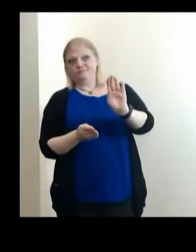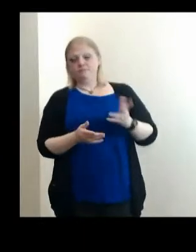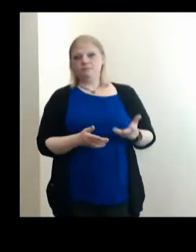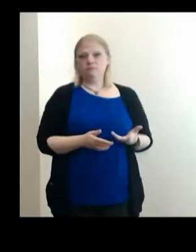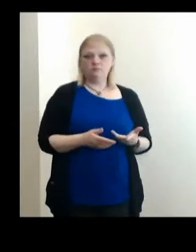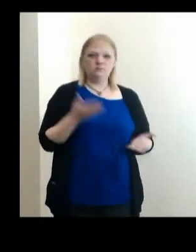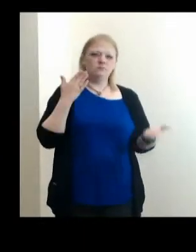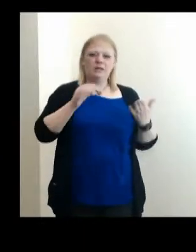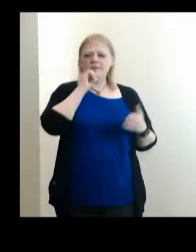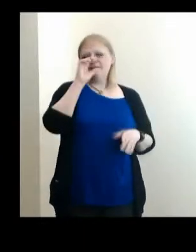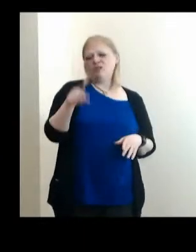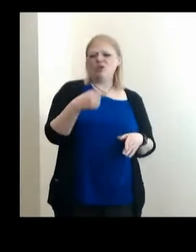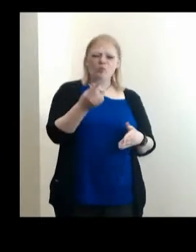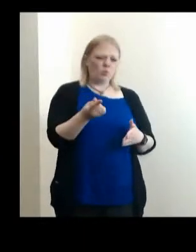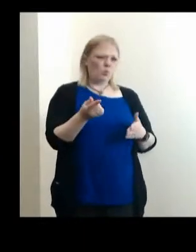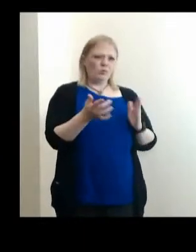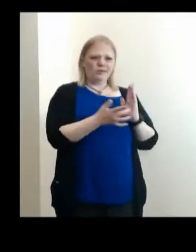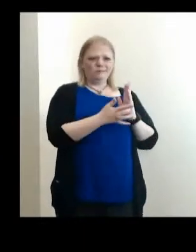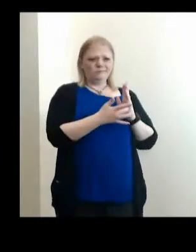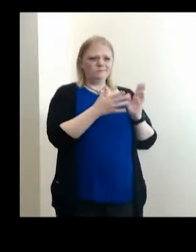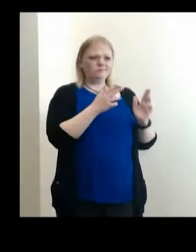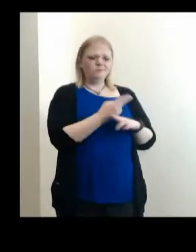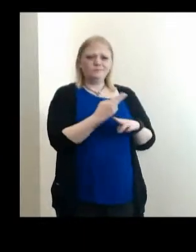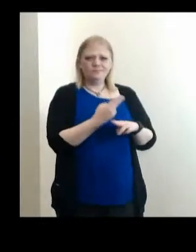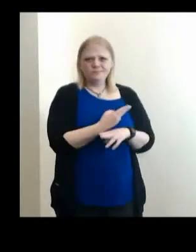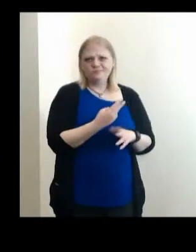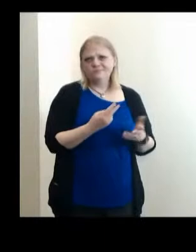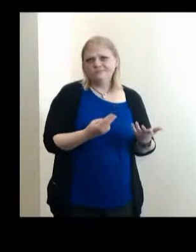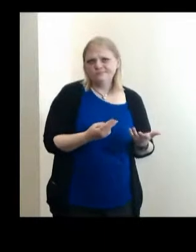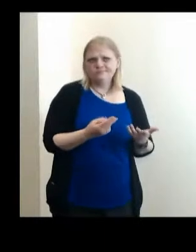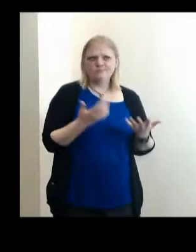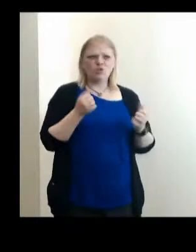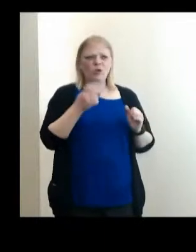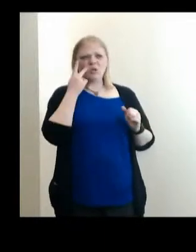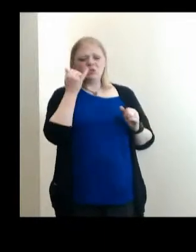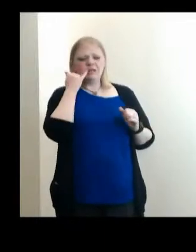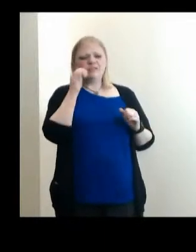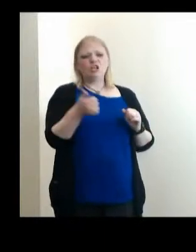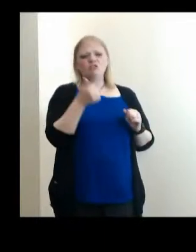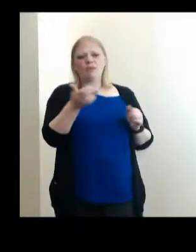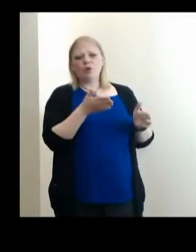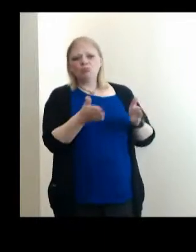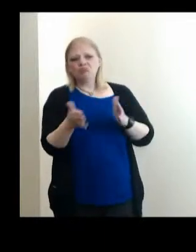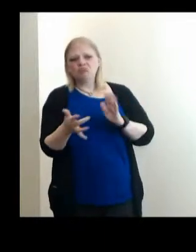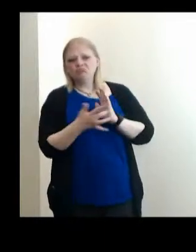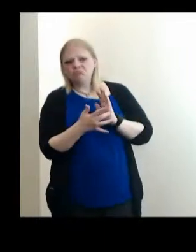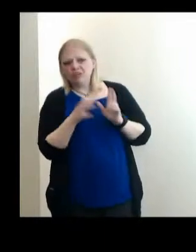It may not be the only mechanism that's used. We're looking at and see if there are other mechanisms that potentially